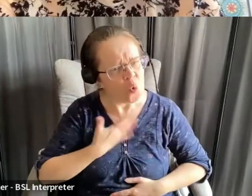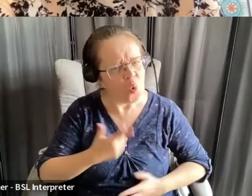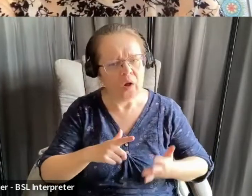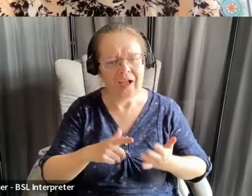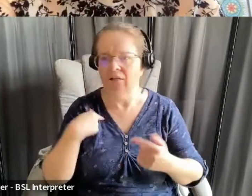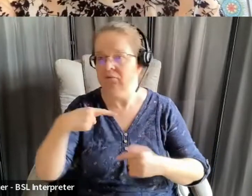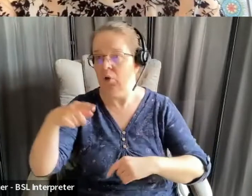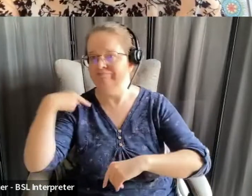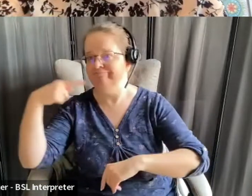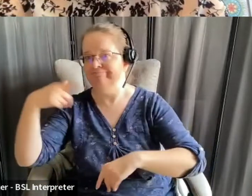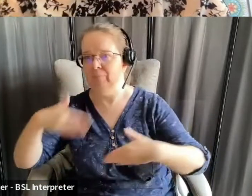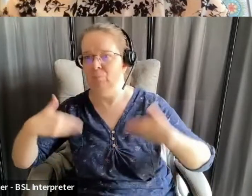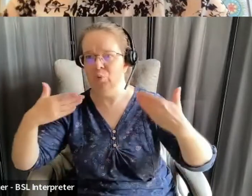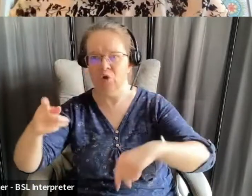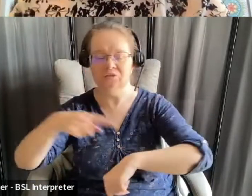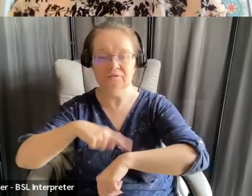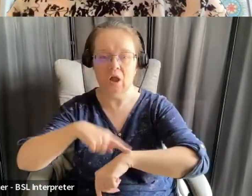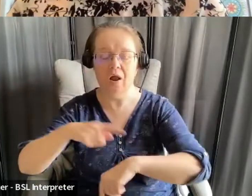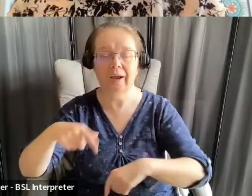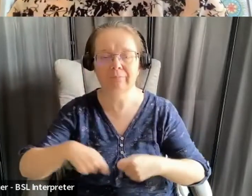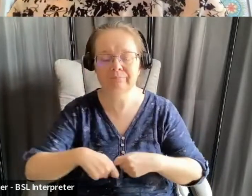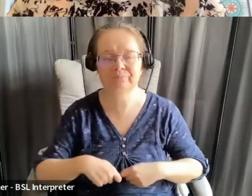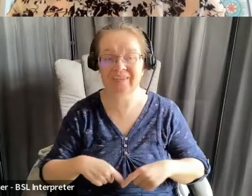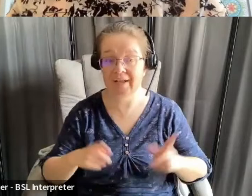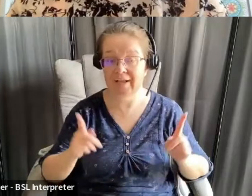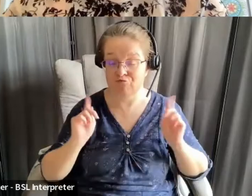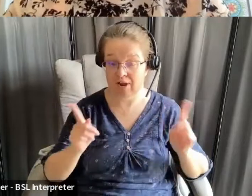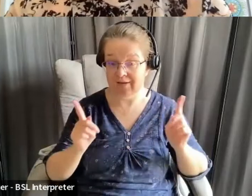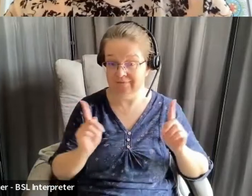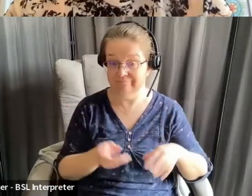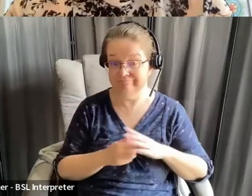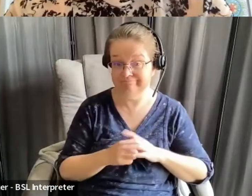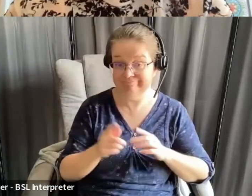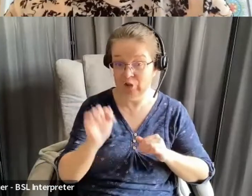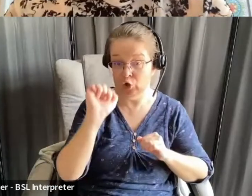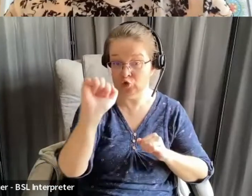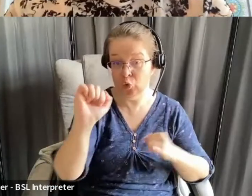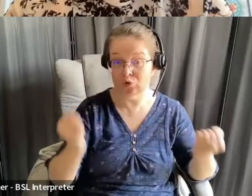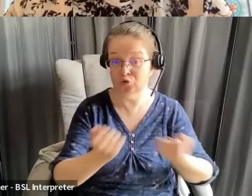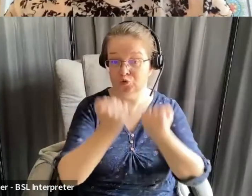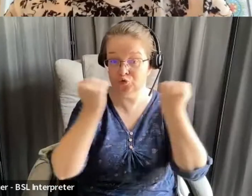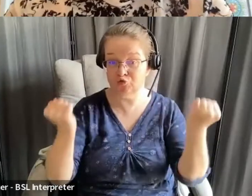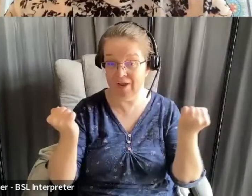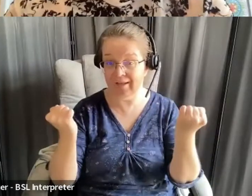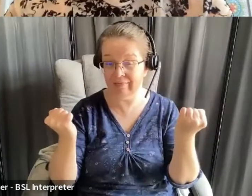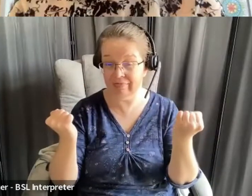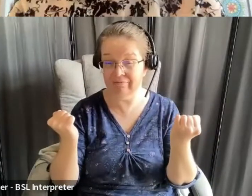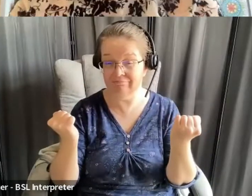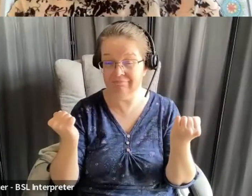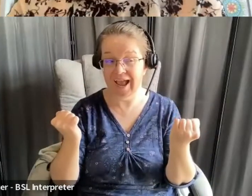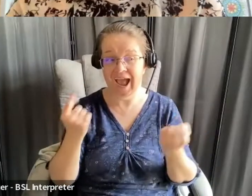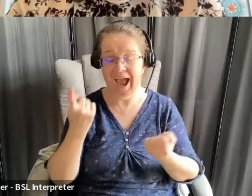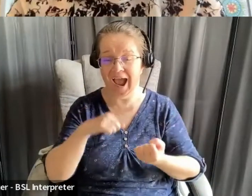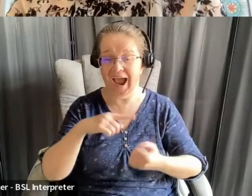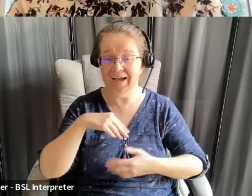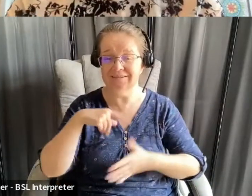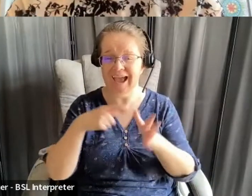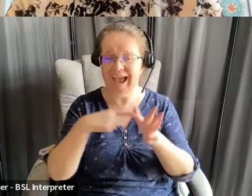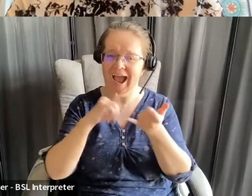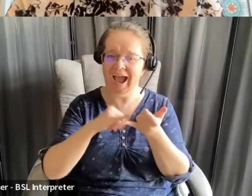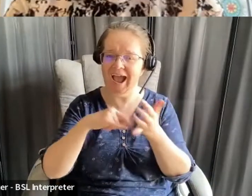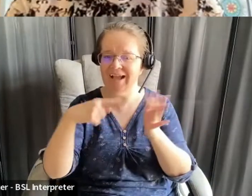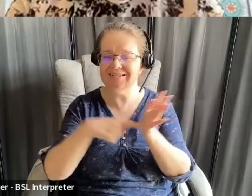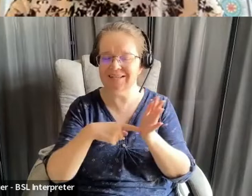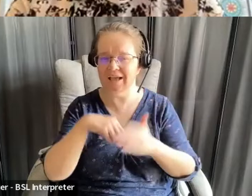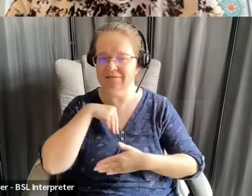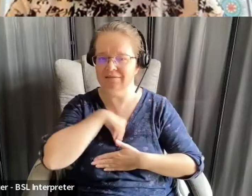conscious of time. This is a big one, guys. Knowing your strengths and assets. We all know that